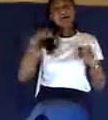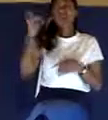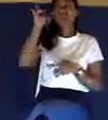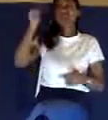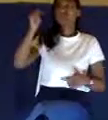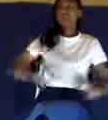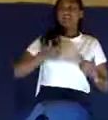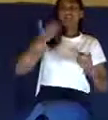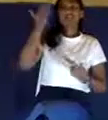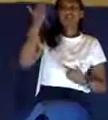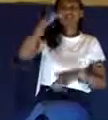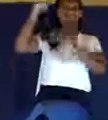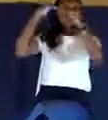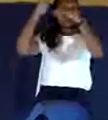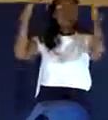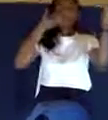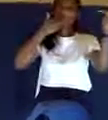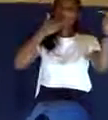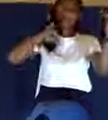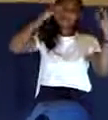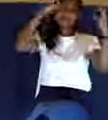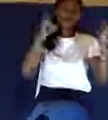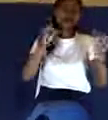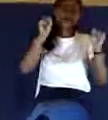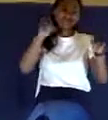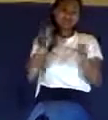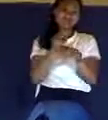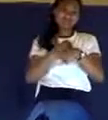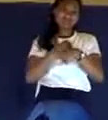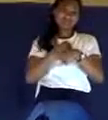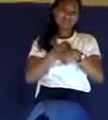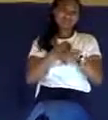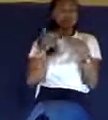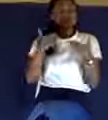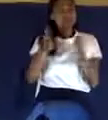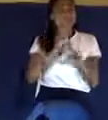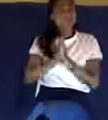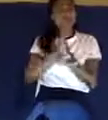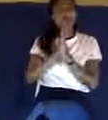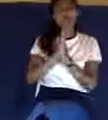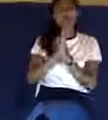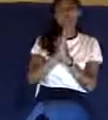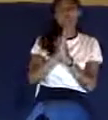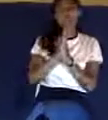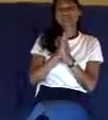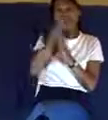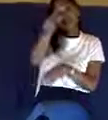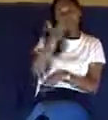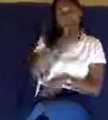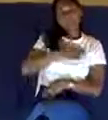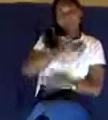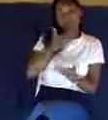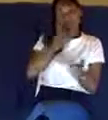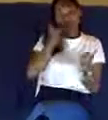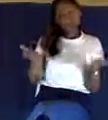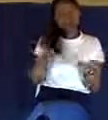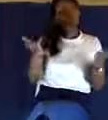heaven. It's the best decision you could ever make. Pray that and mean it, and let us know, friend. We want to